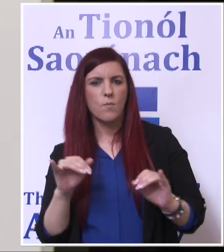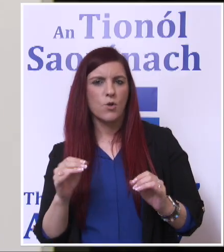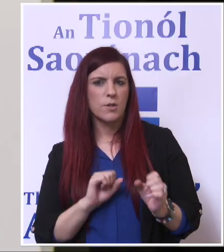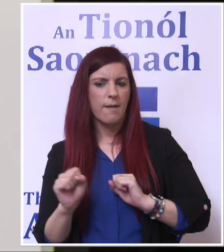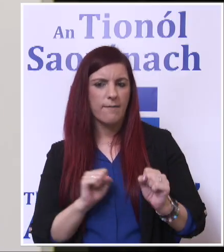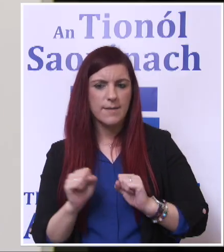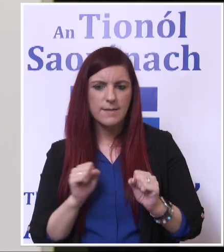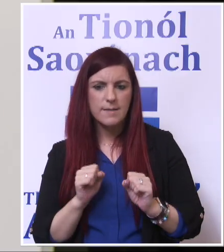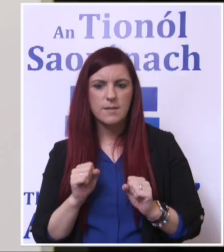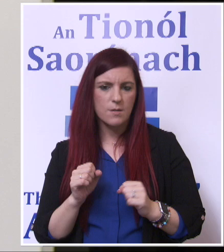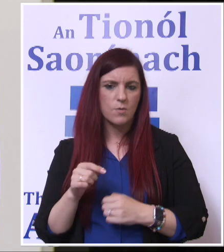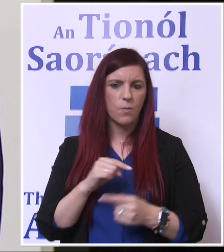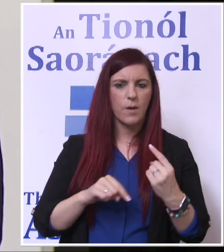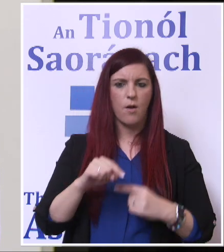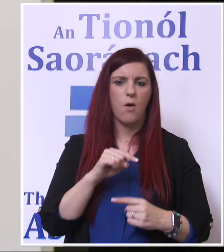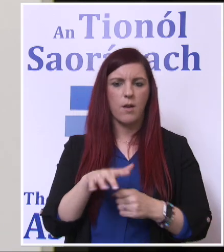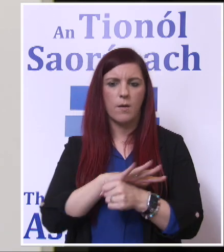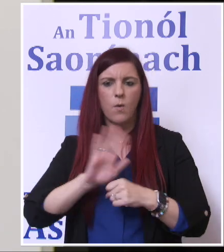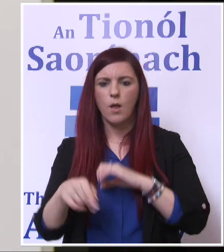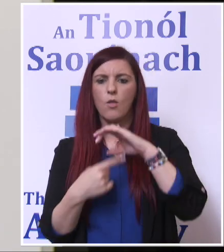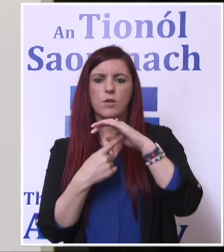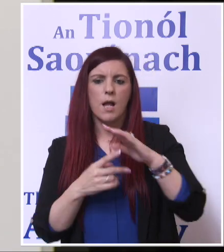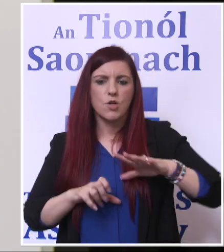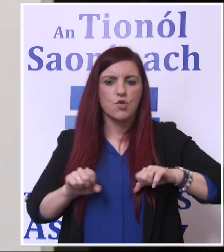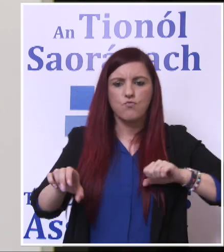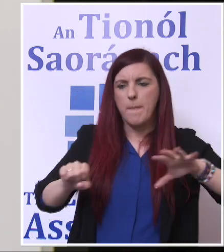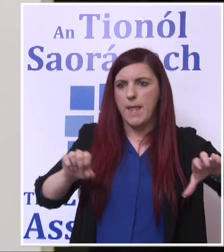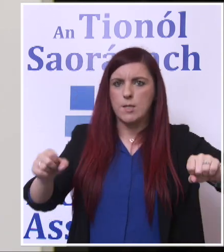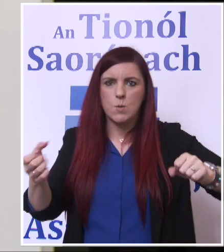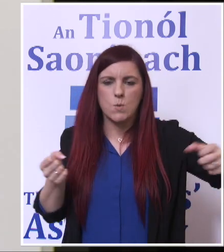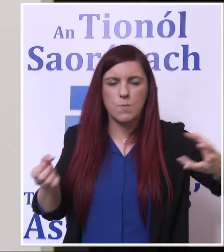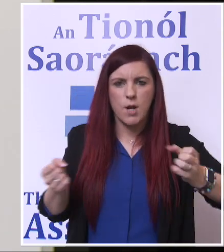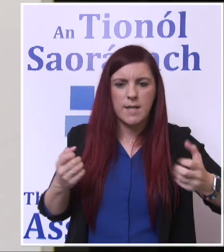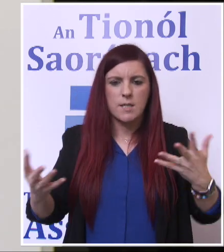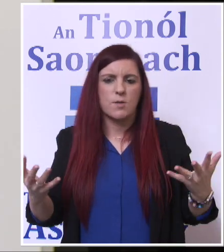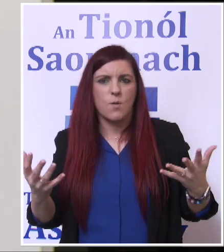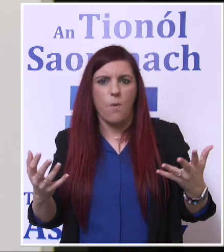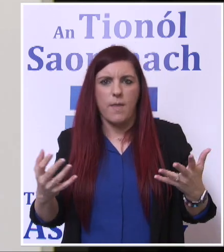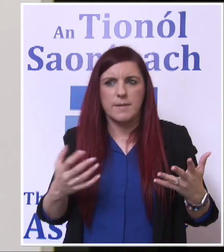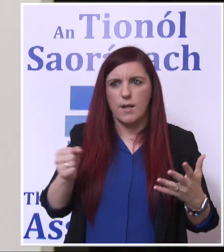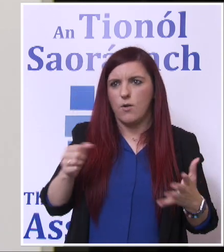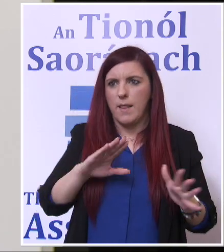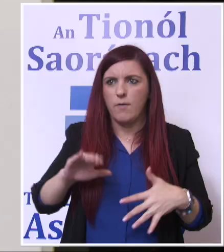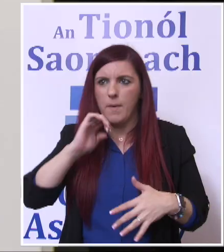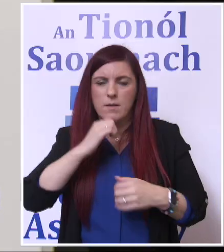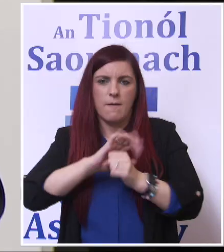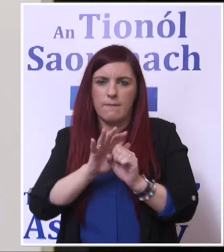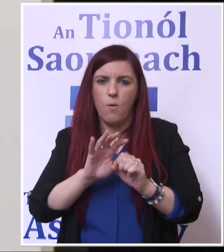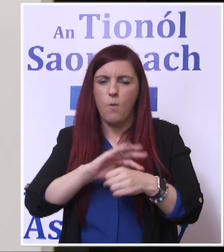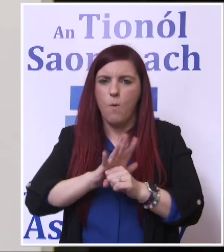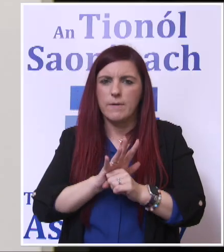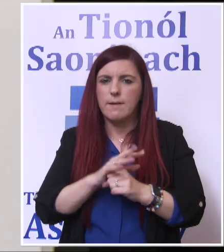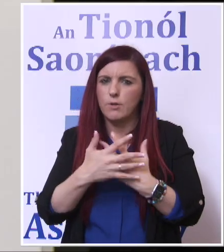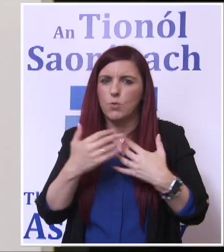of our collar. Every single local authority in the country is scrabbling to make ends meet, particularly in the wake of the COVID-19 pandemic. So